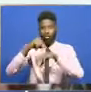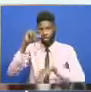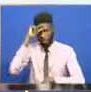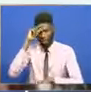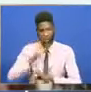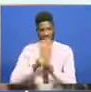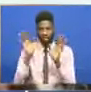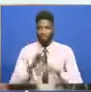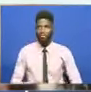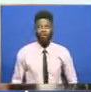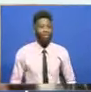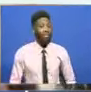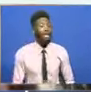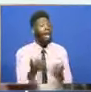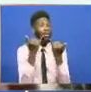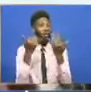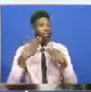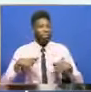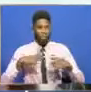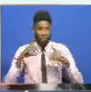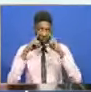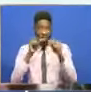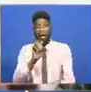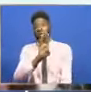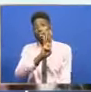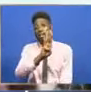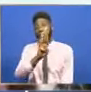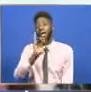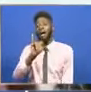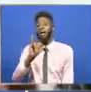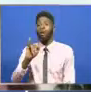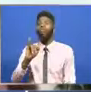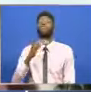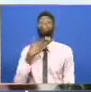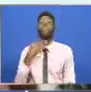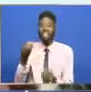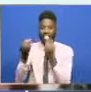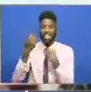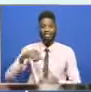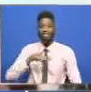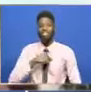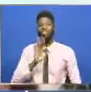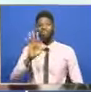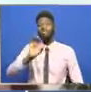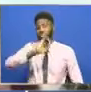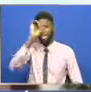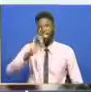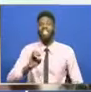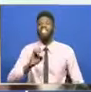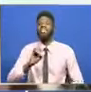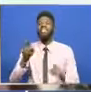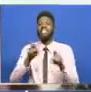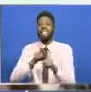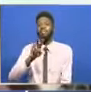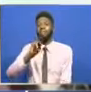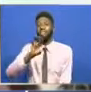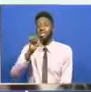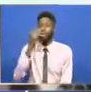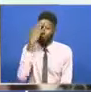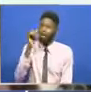BBI inataka kutupatia hiyo 5% sisi kama MCAs, kwa nini hawaku lobby kule kwa